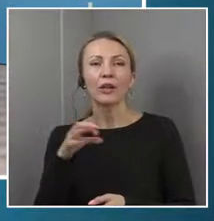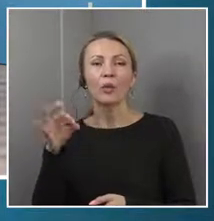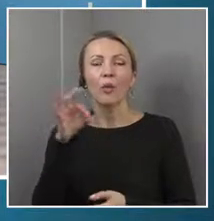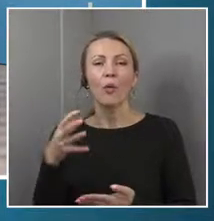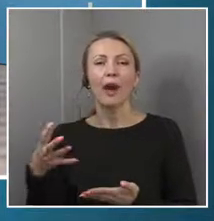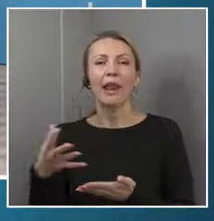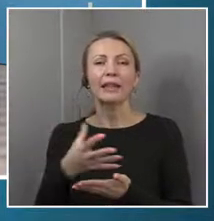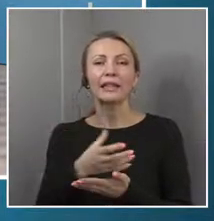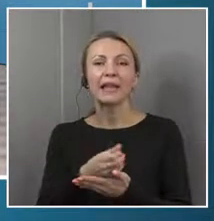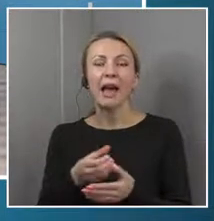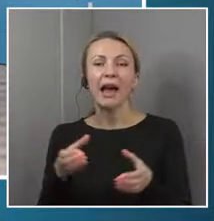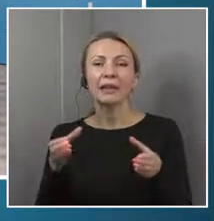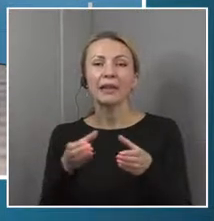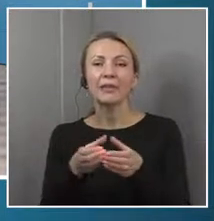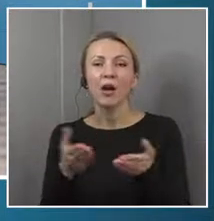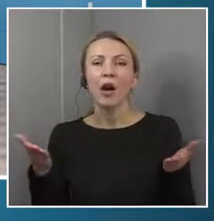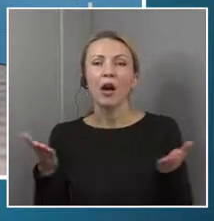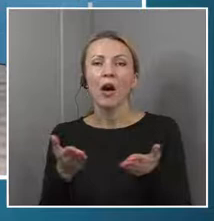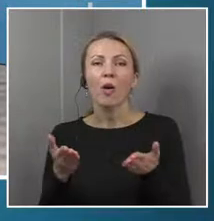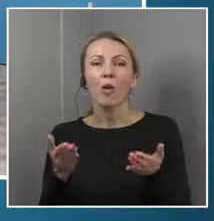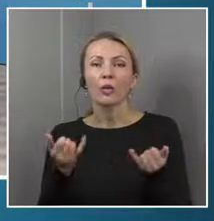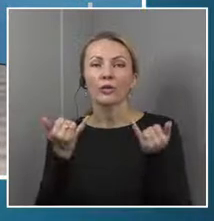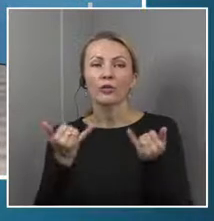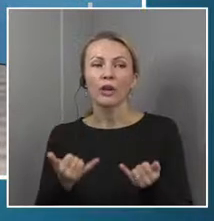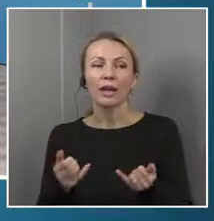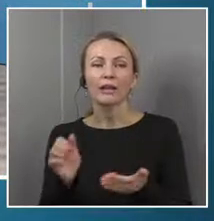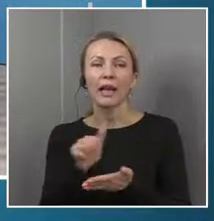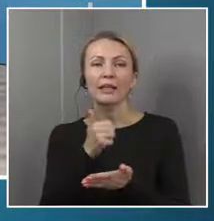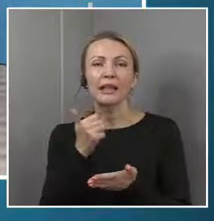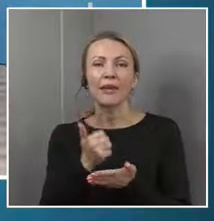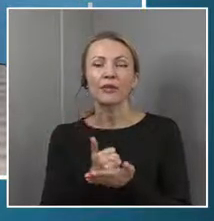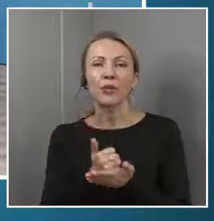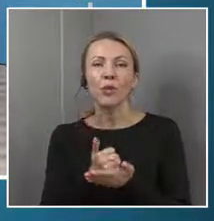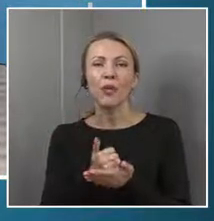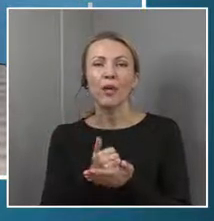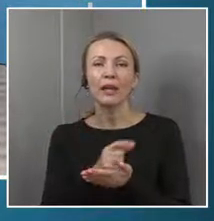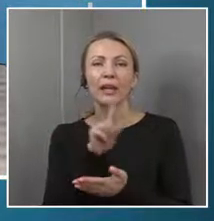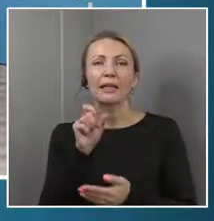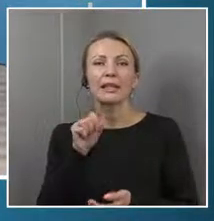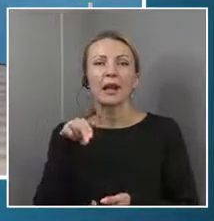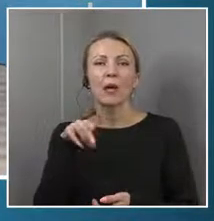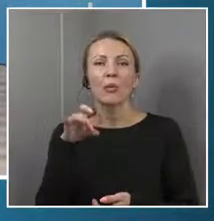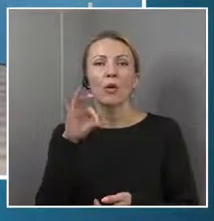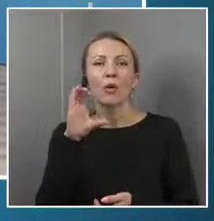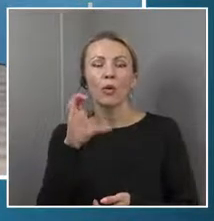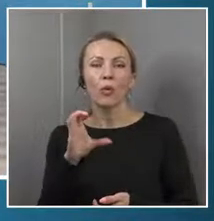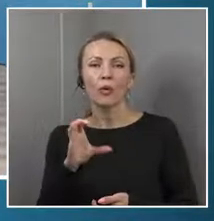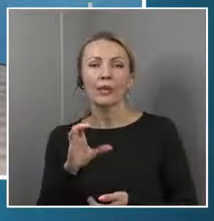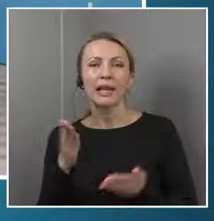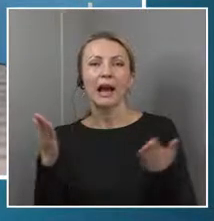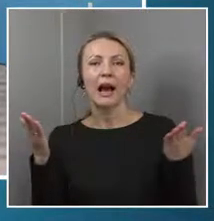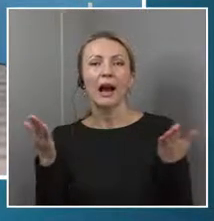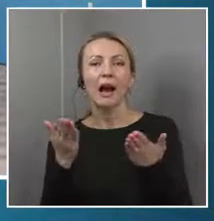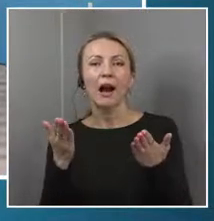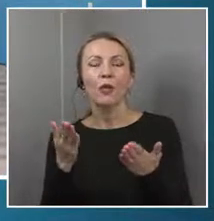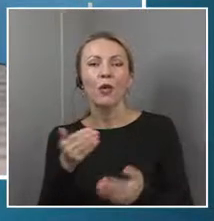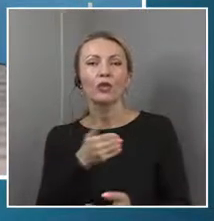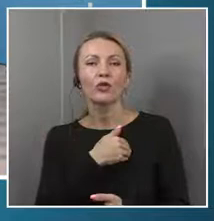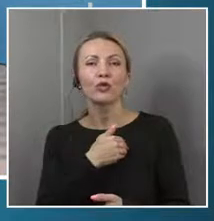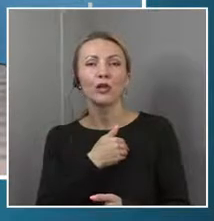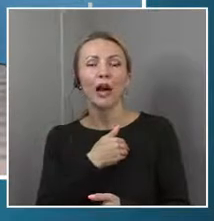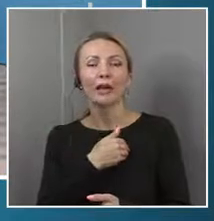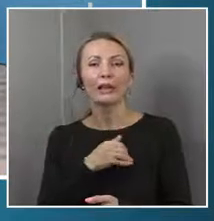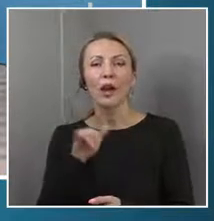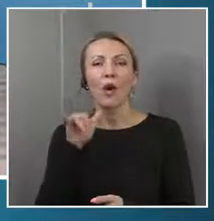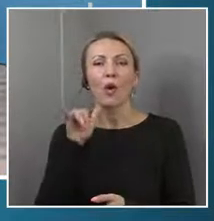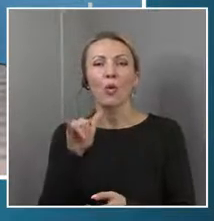it. Talking about collecting, what is the main demand these days, and what is the